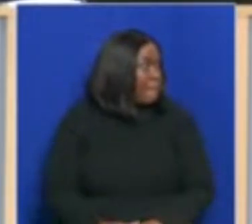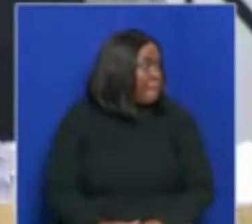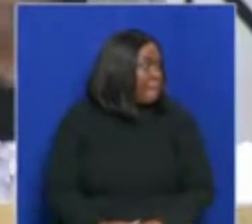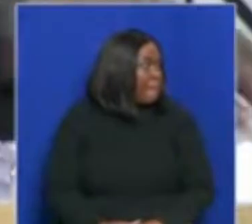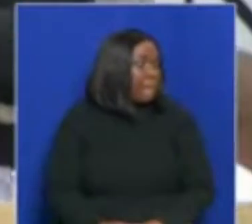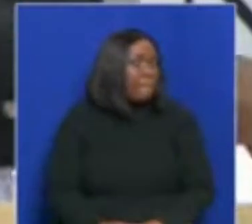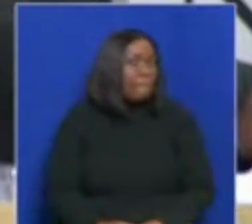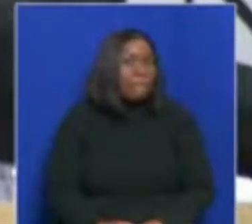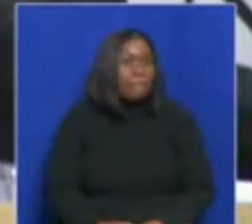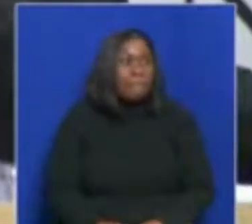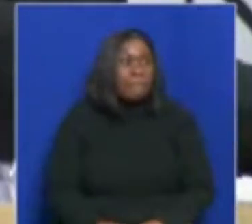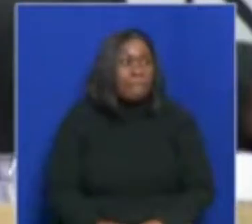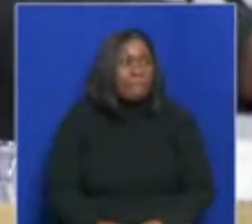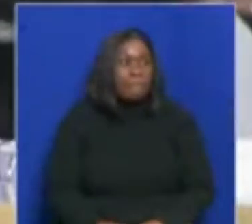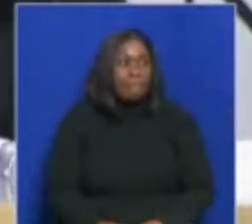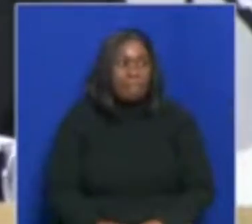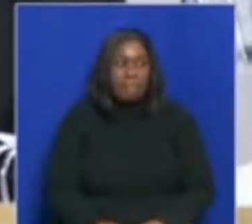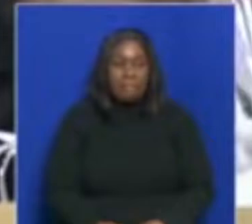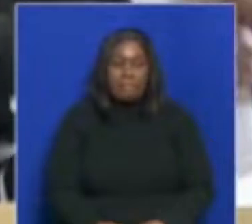if